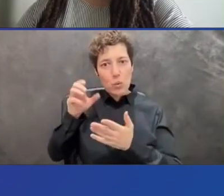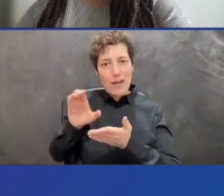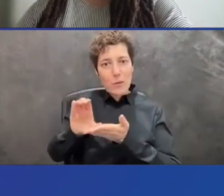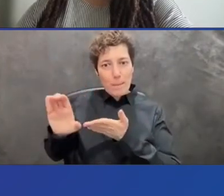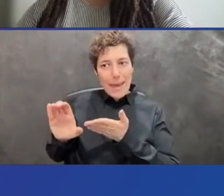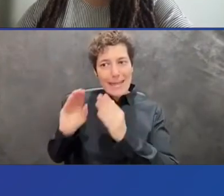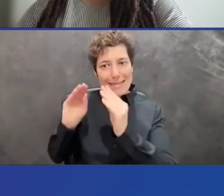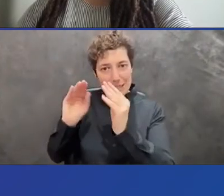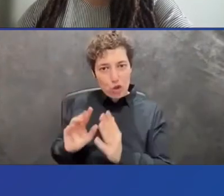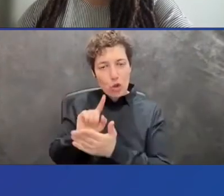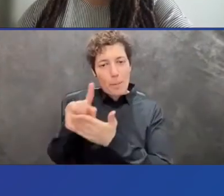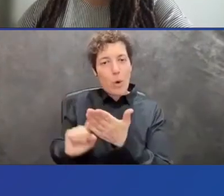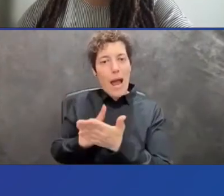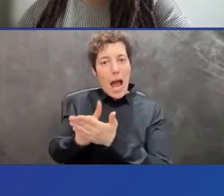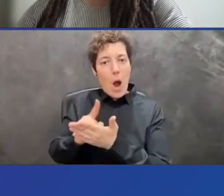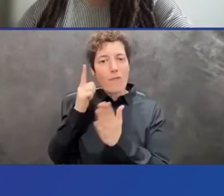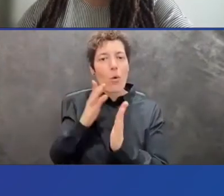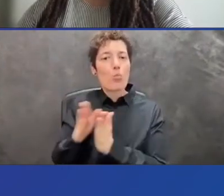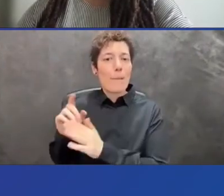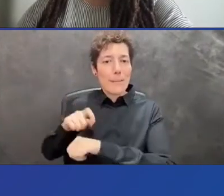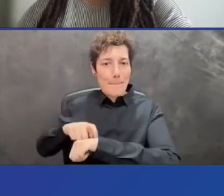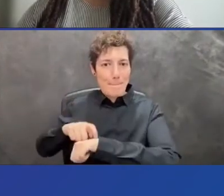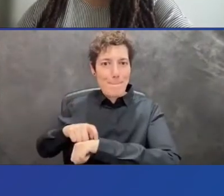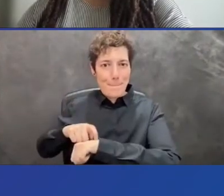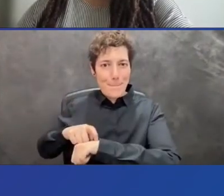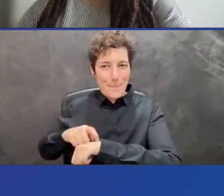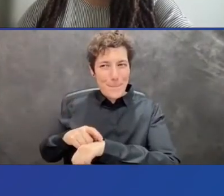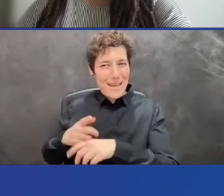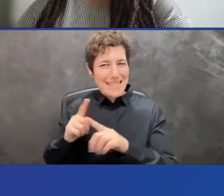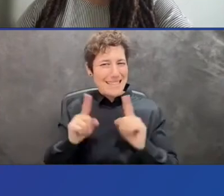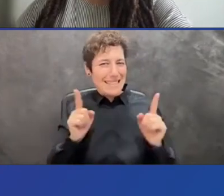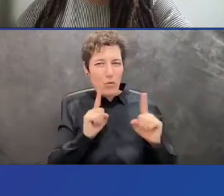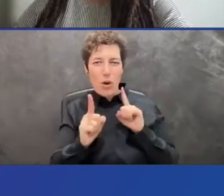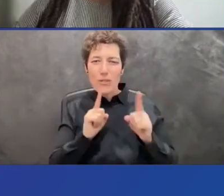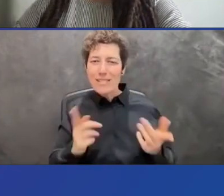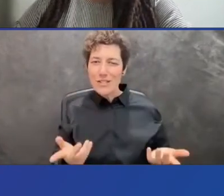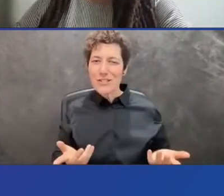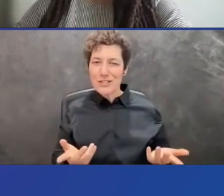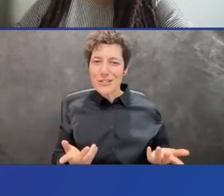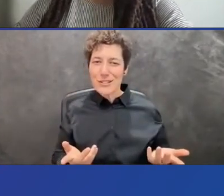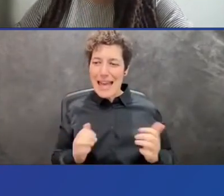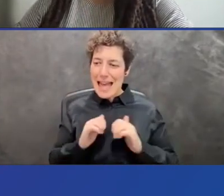but like for their prep time. So it's a whole different conversation. And